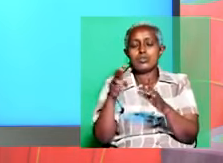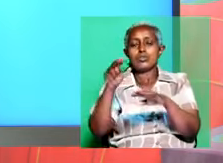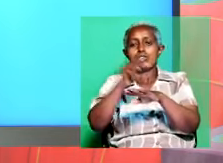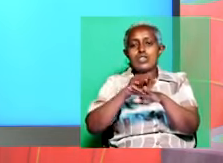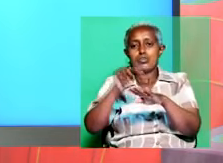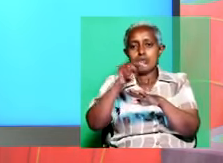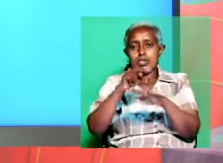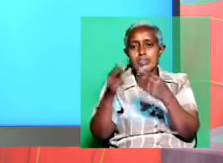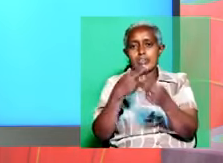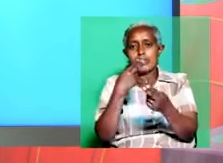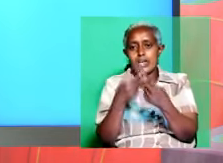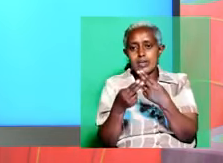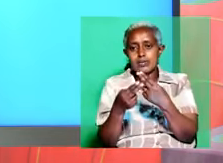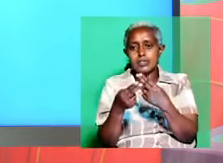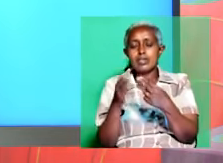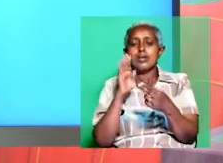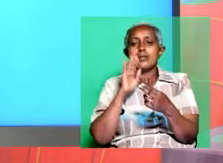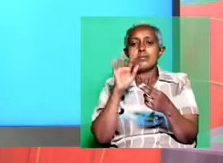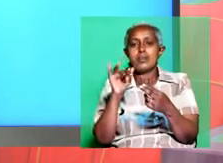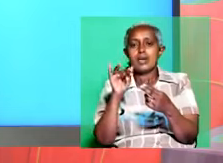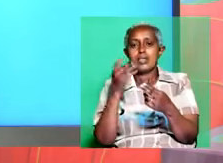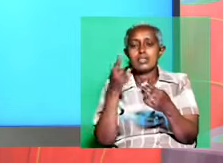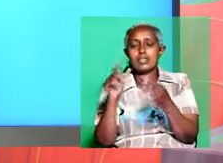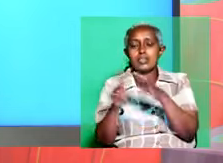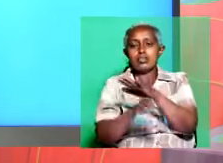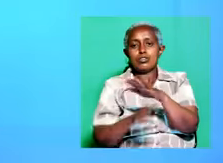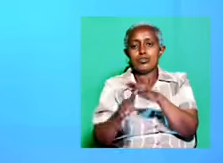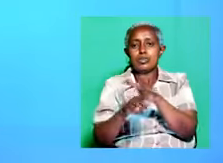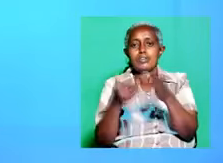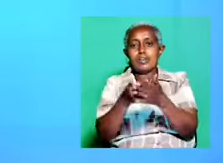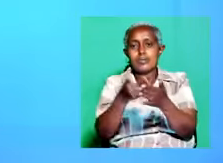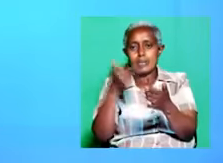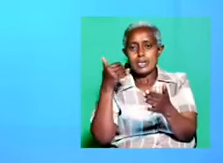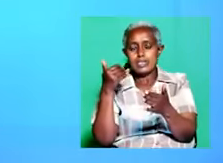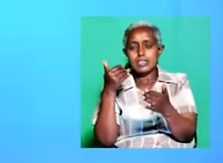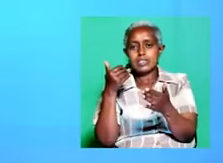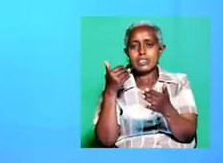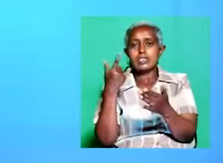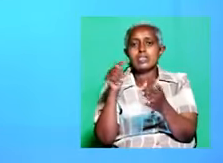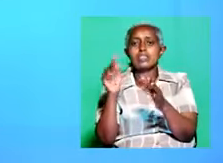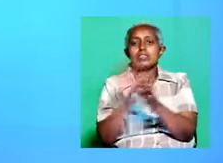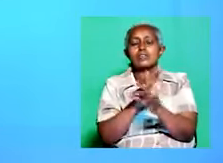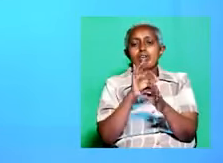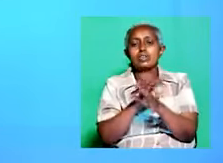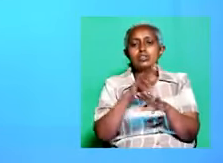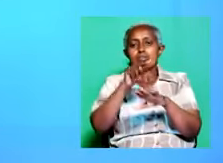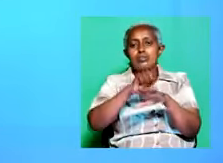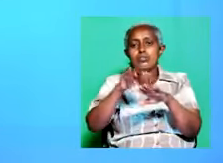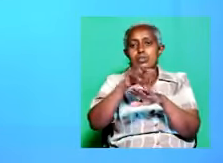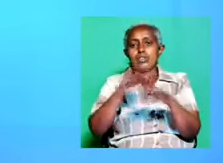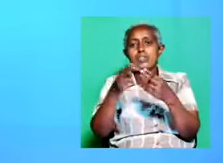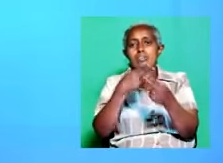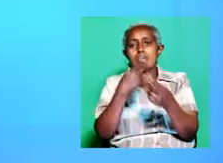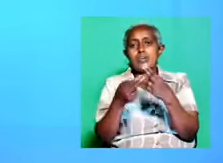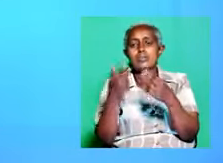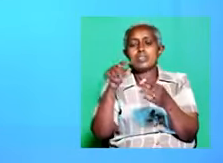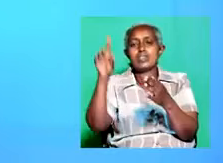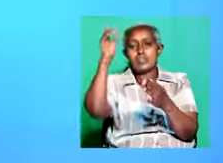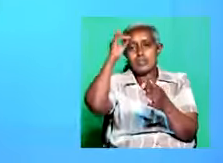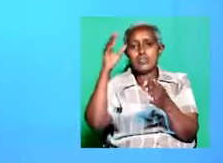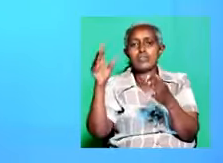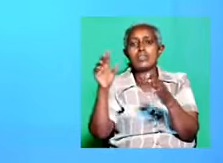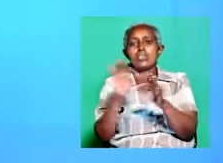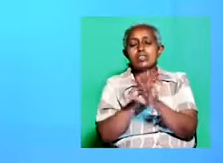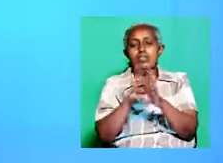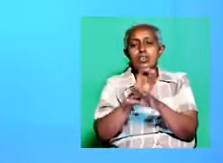numerator times by the denominator minus the function on numerator times the derivative of the